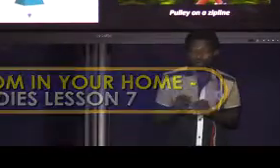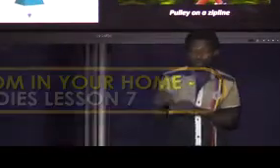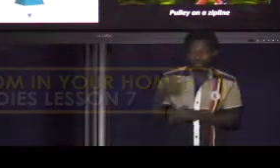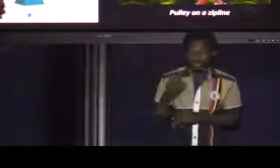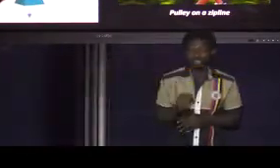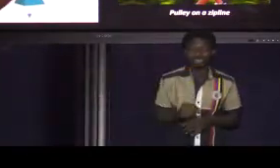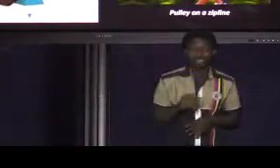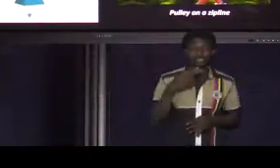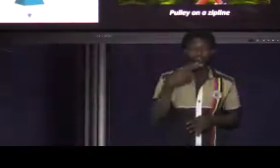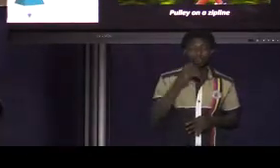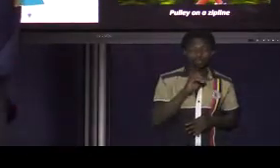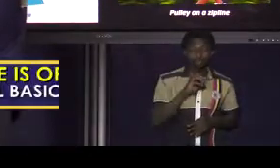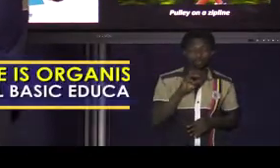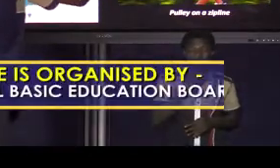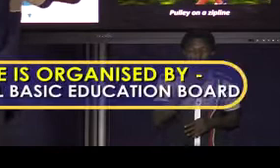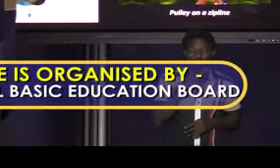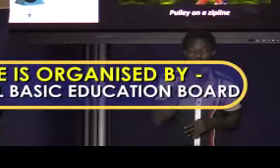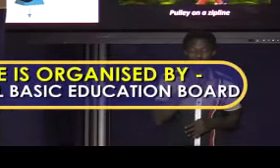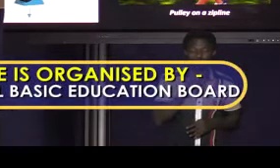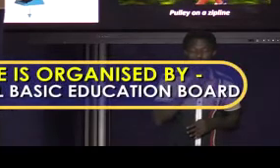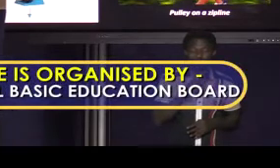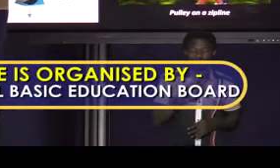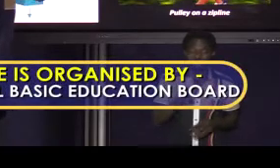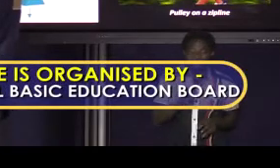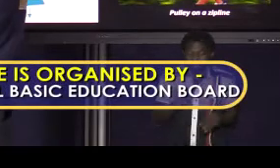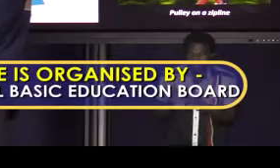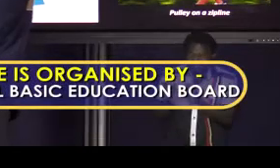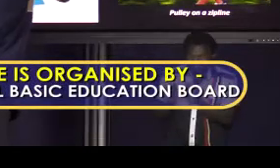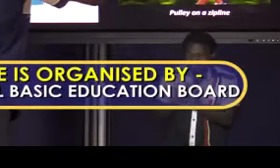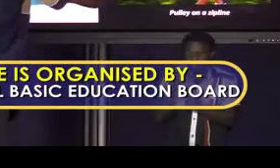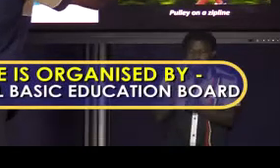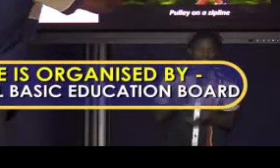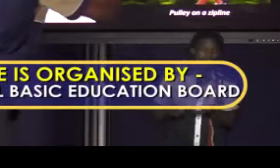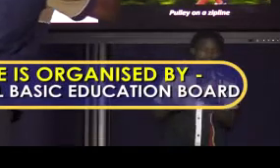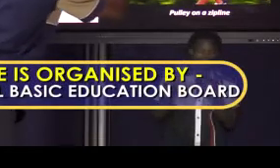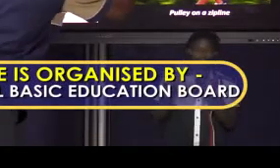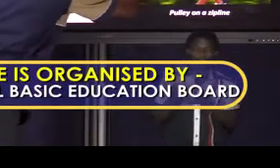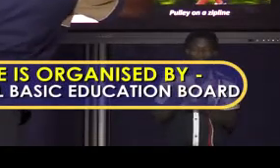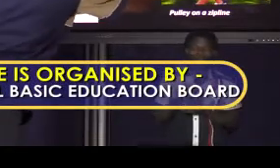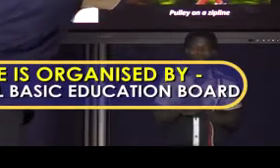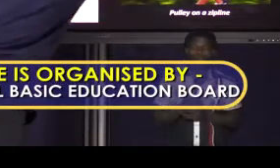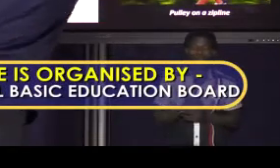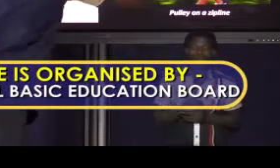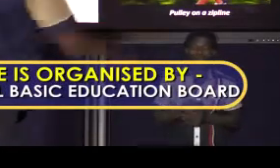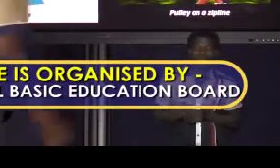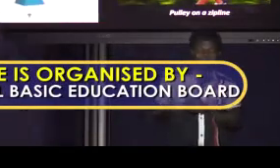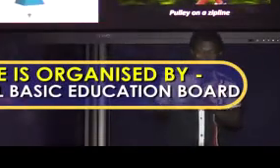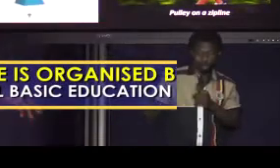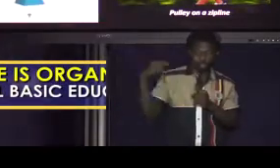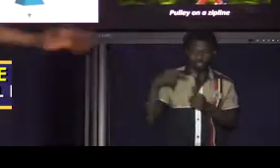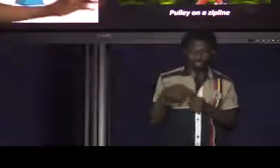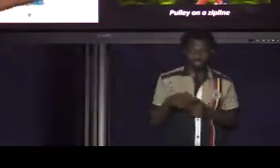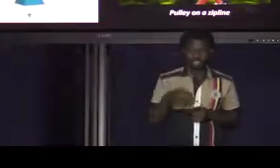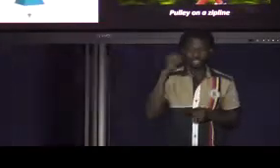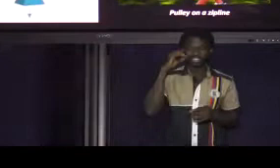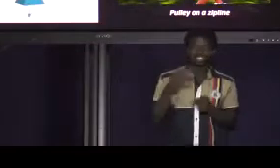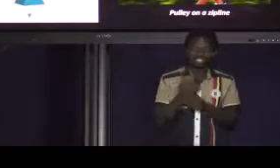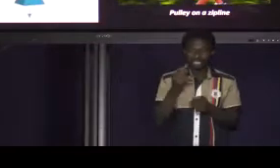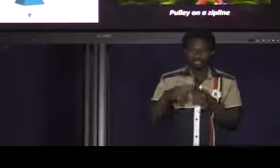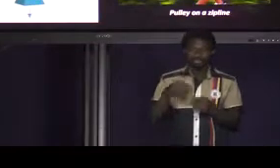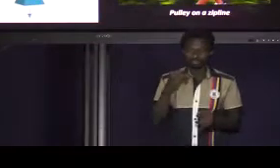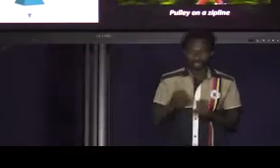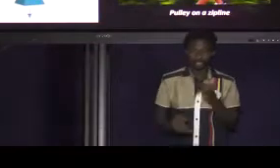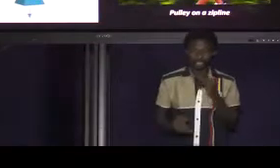moves with the load. It started the journey from here. The wheel is moving, the load is also moving till it gets to the